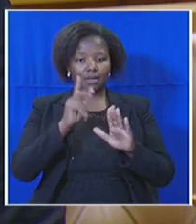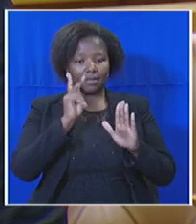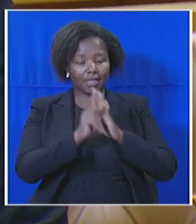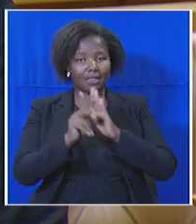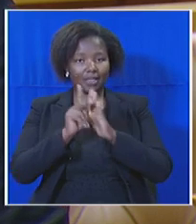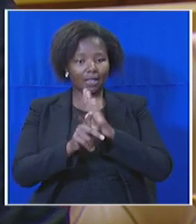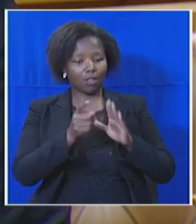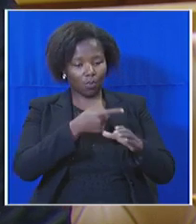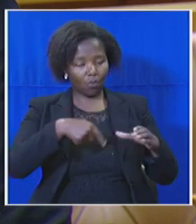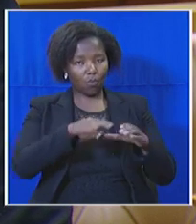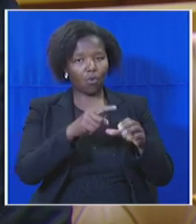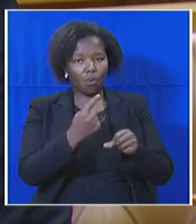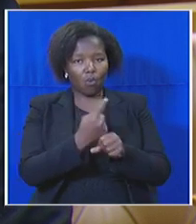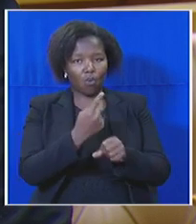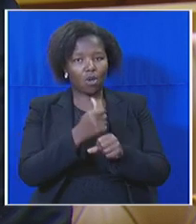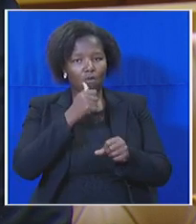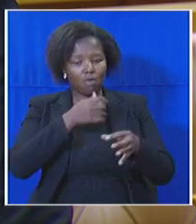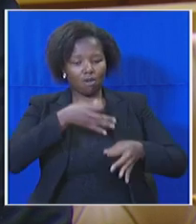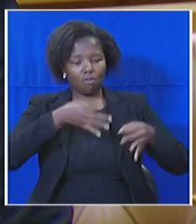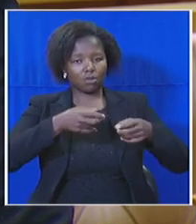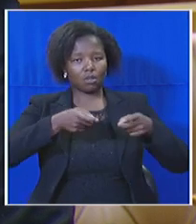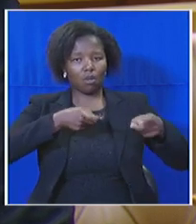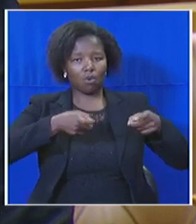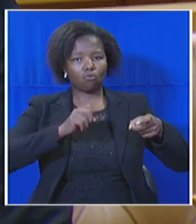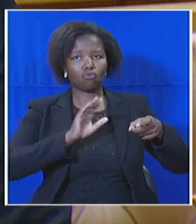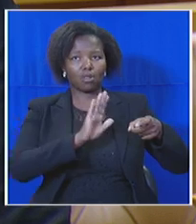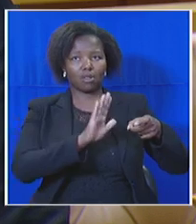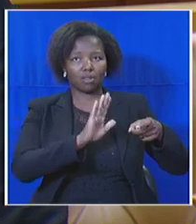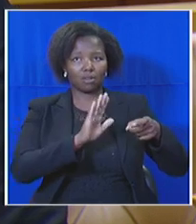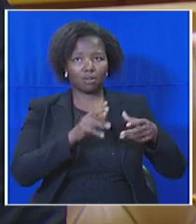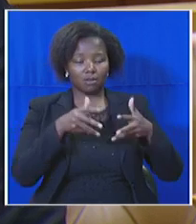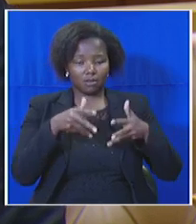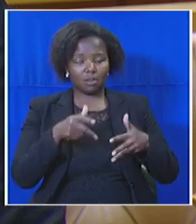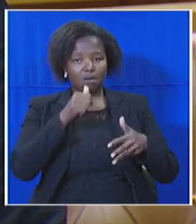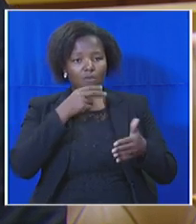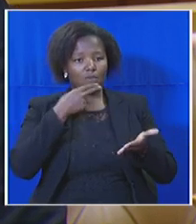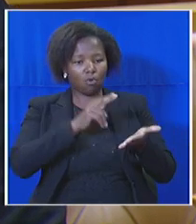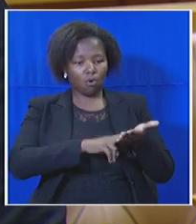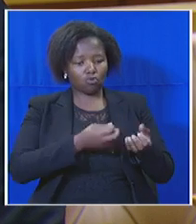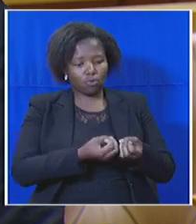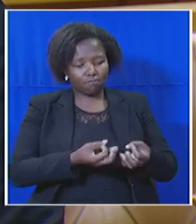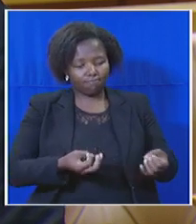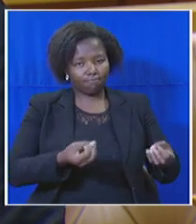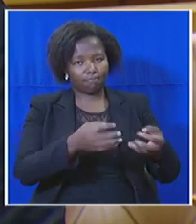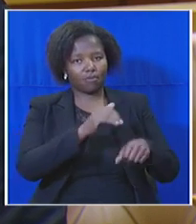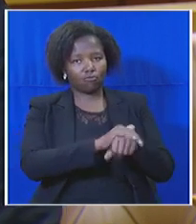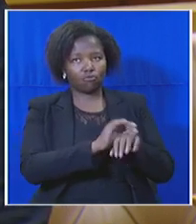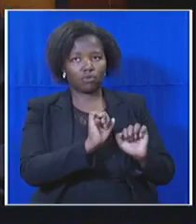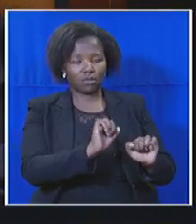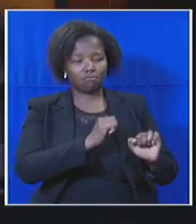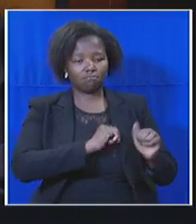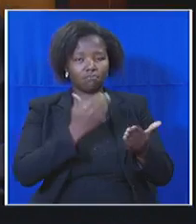other all the time for political power so that they distribute tenders amongst their cronies. I so